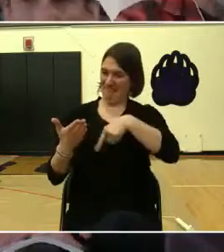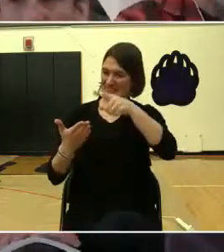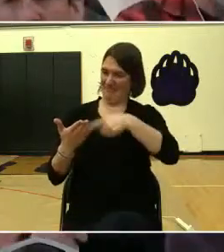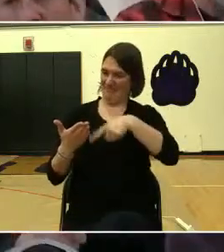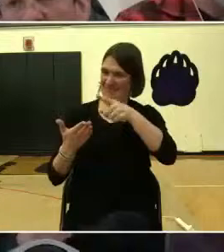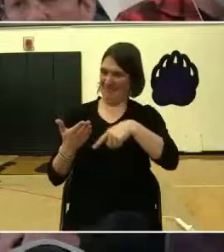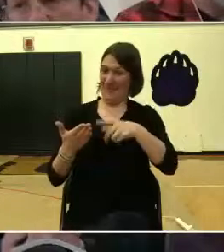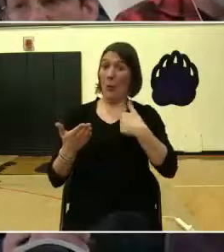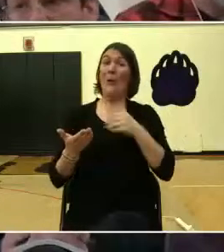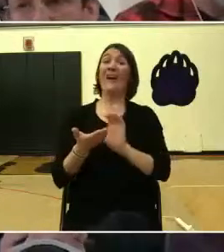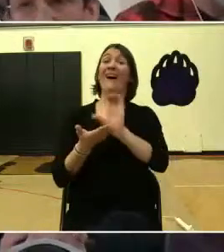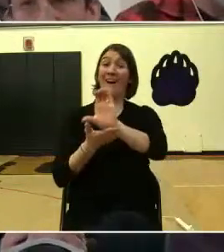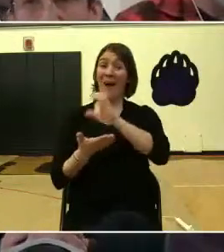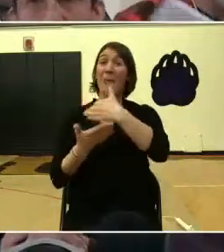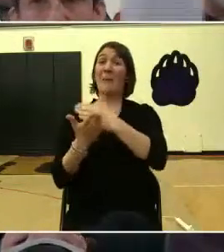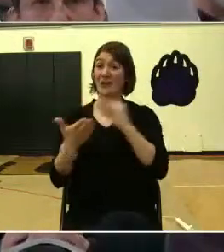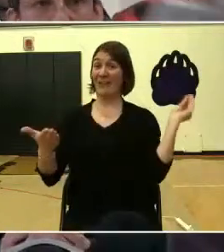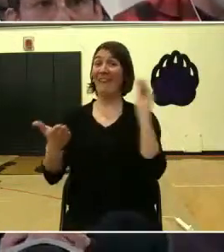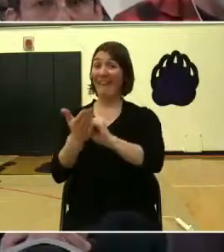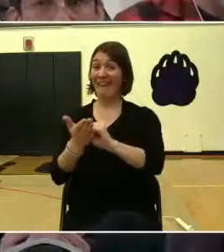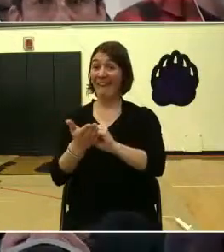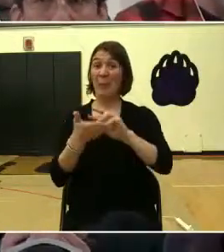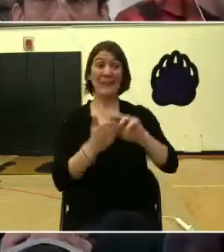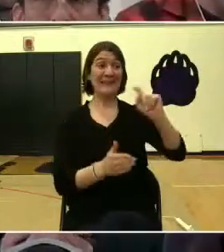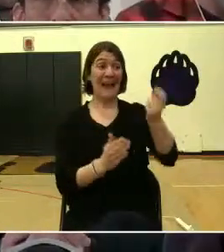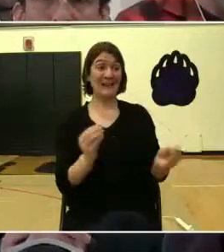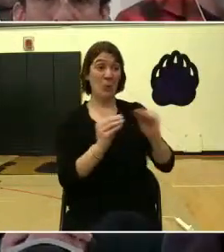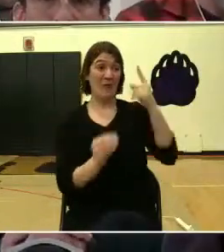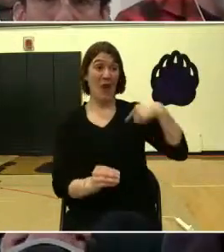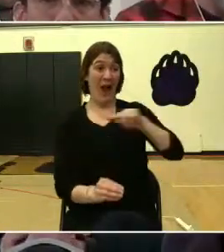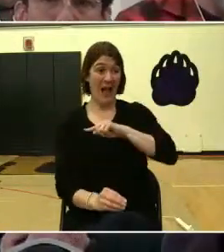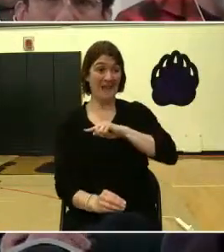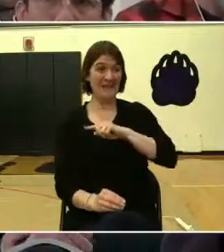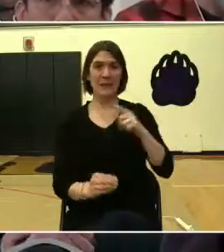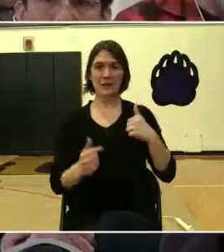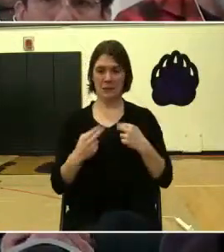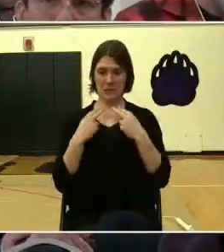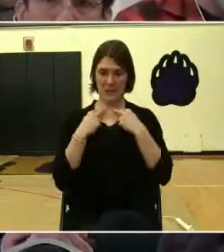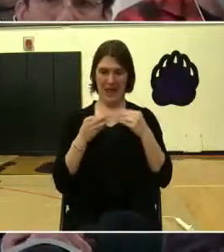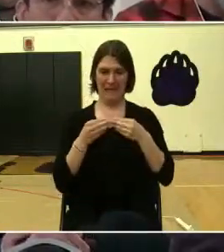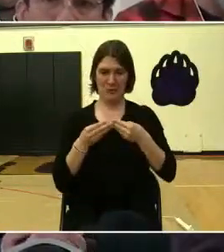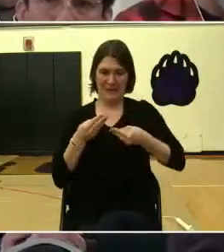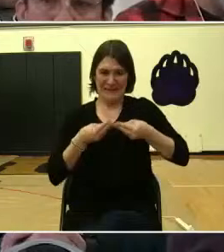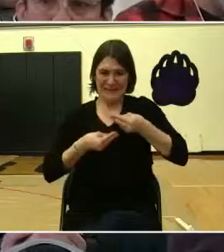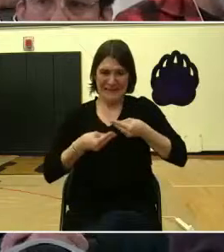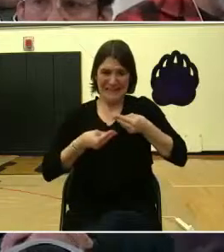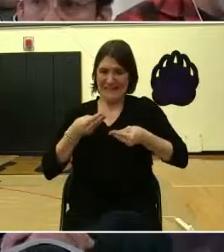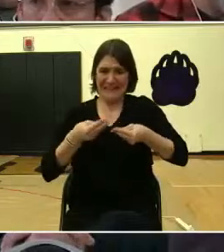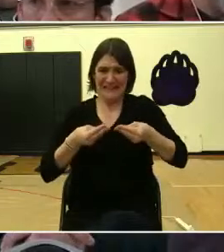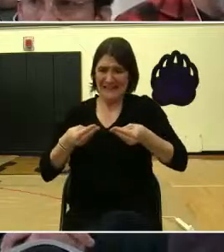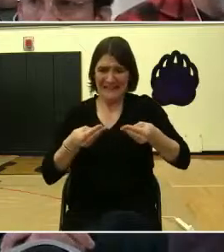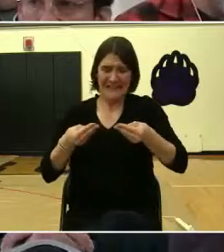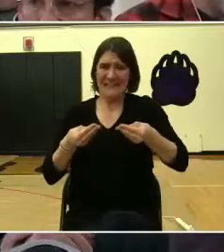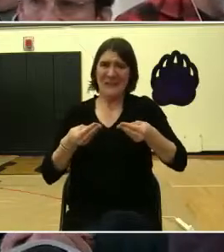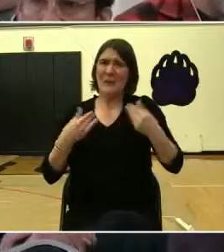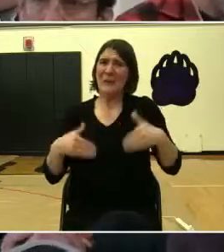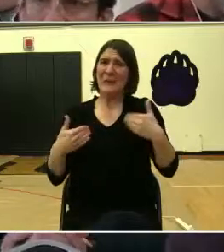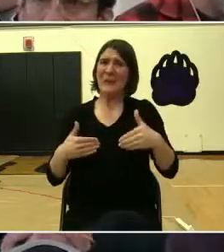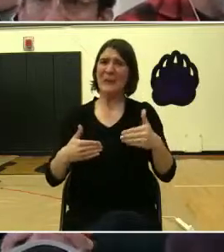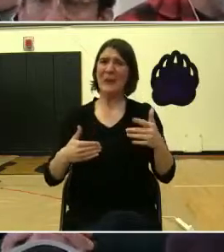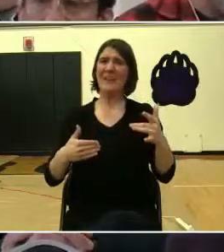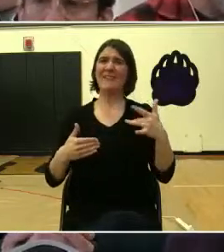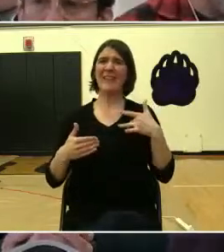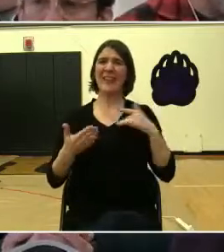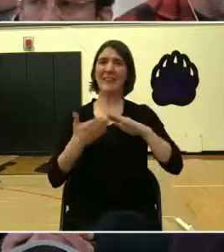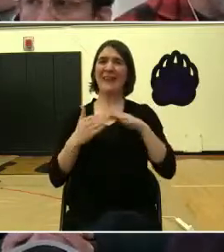individual's own discretion on uh what they have to give and where they want to give it and it just it kind of assigns it